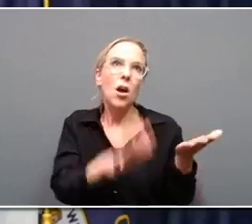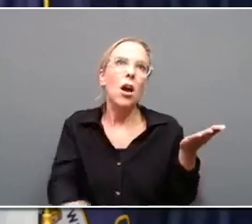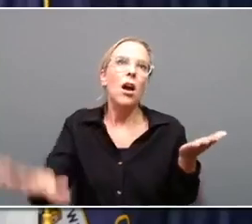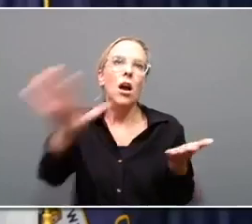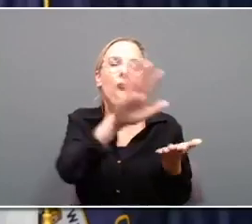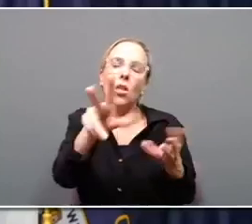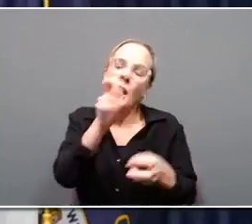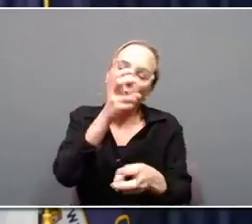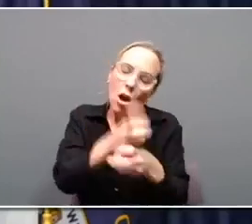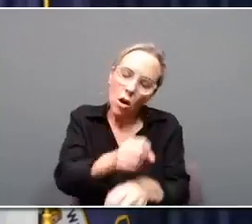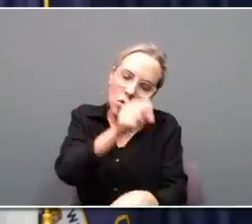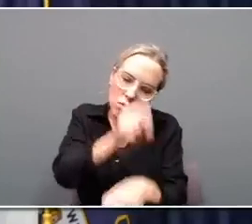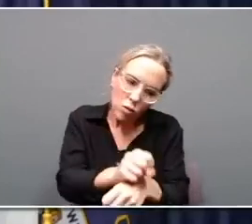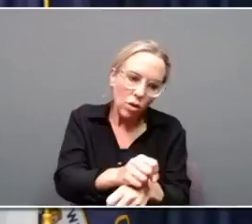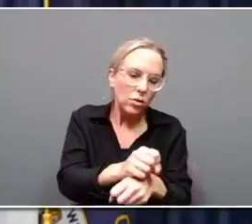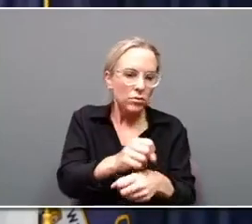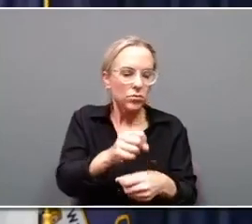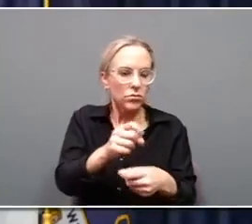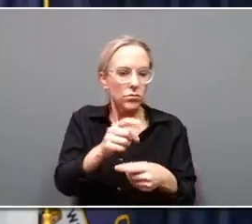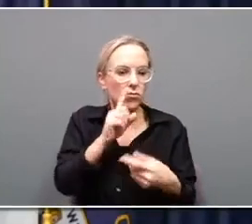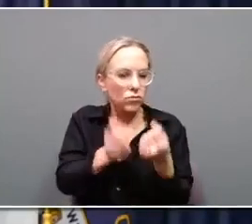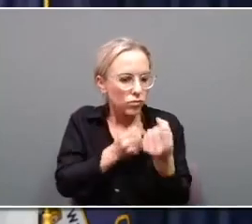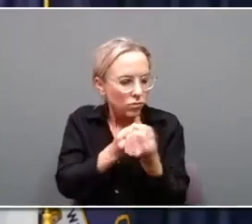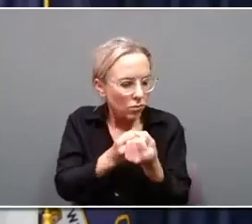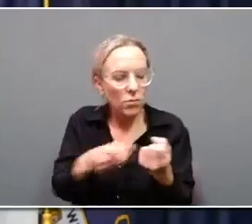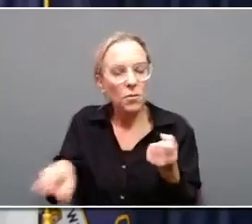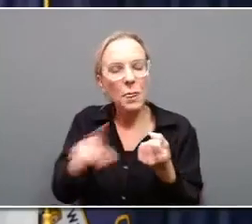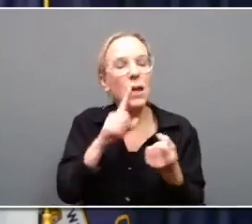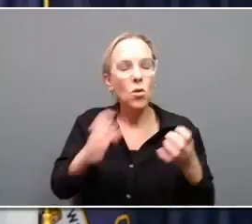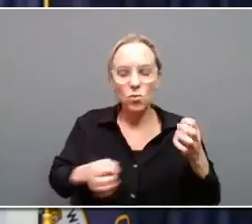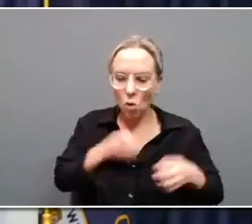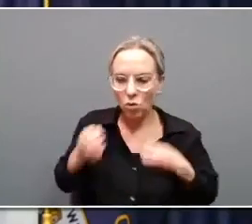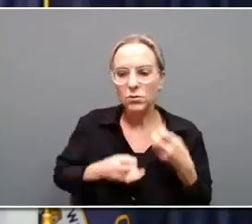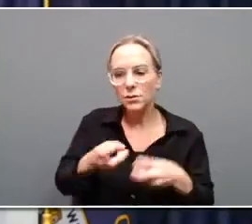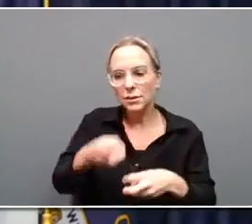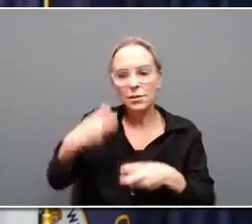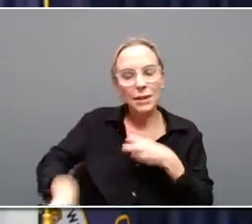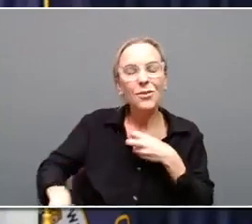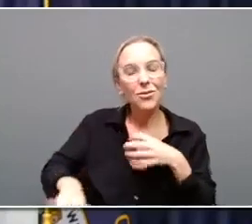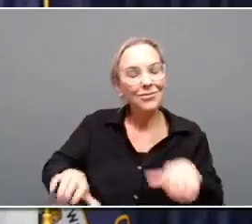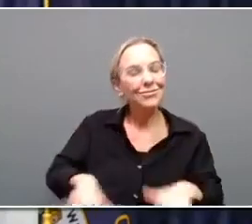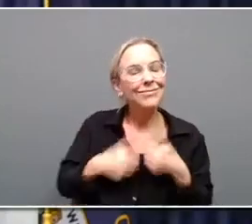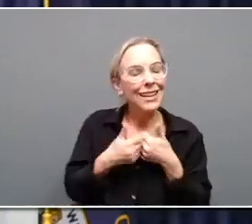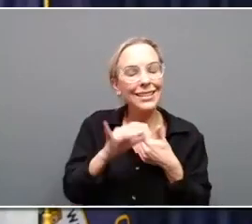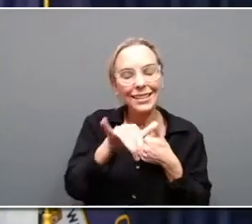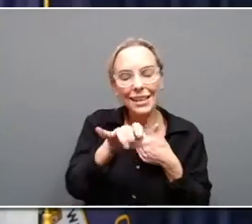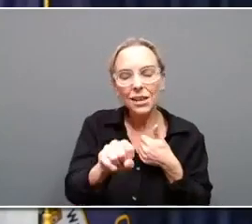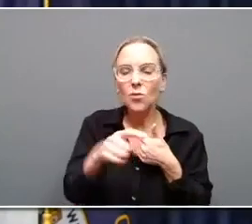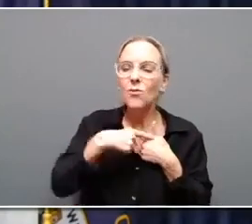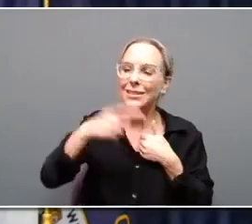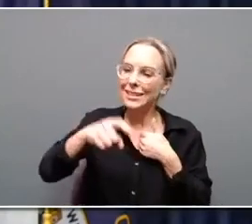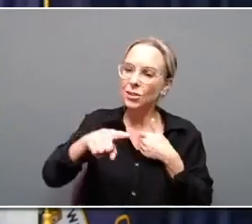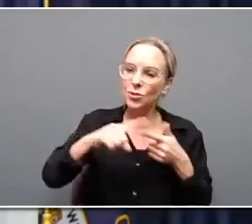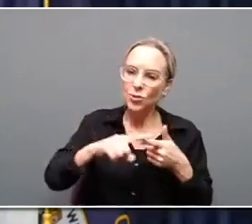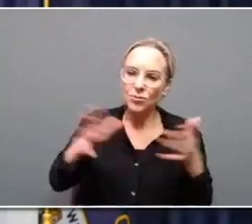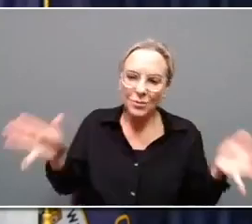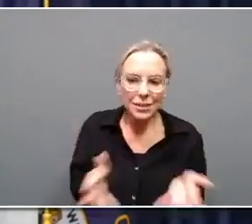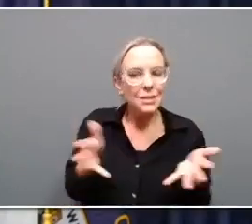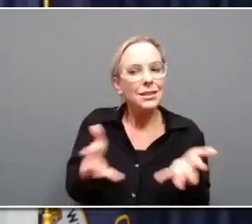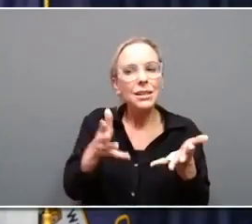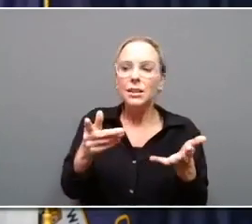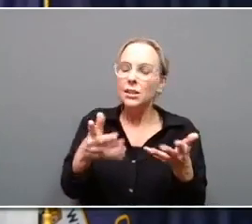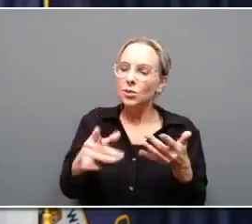work. I know that it's emotional, difficult, and challenging, but we need you to keep it up because you are saving